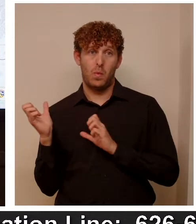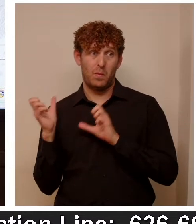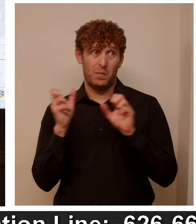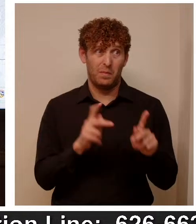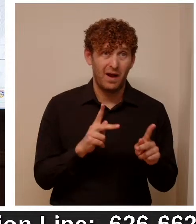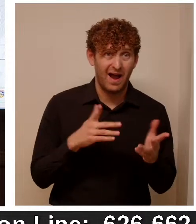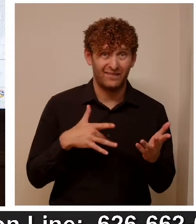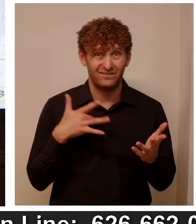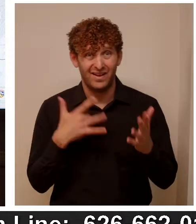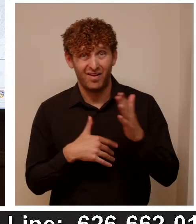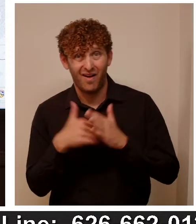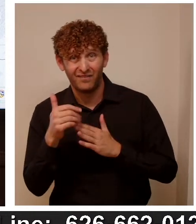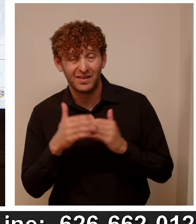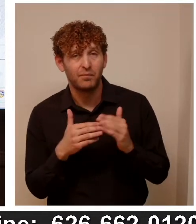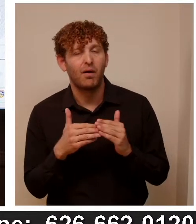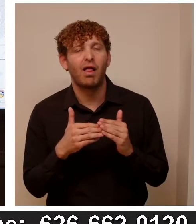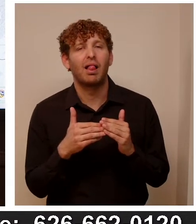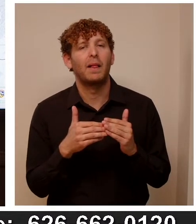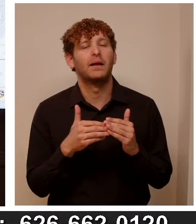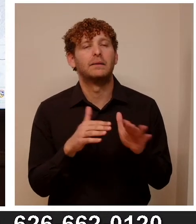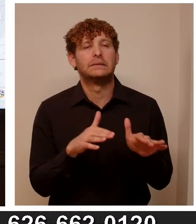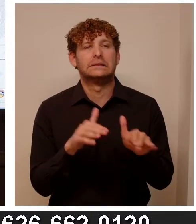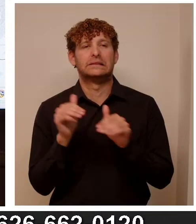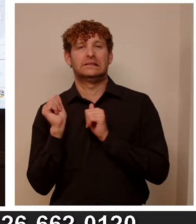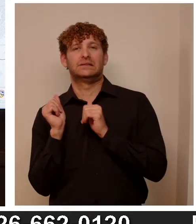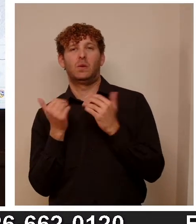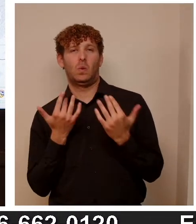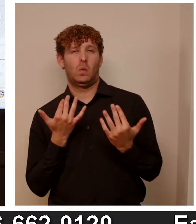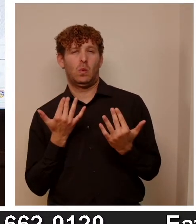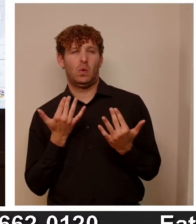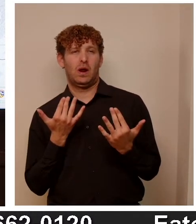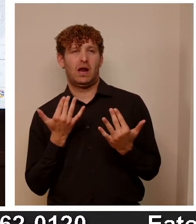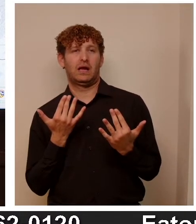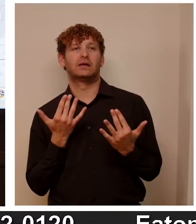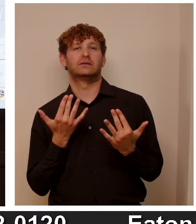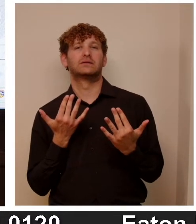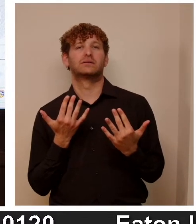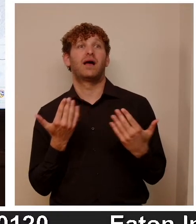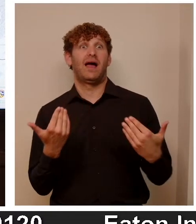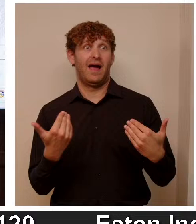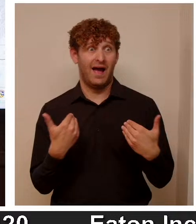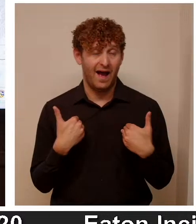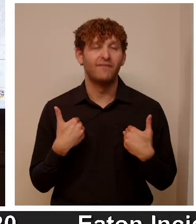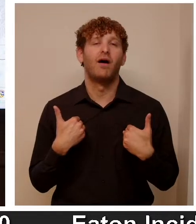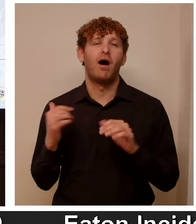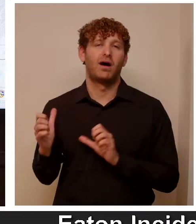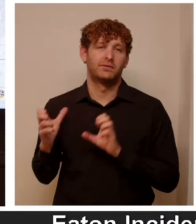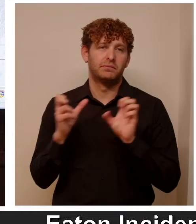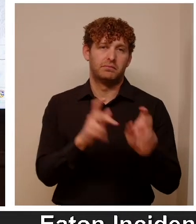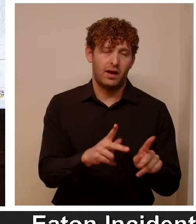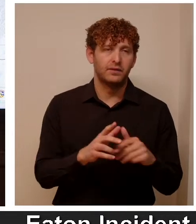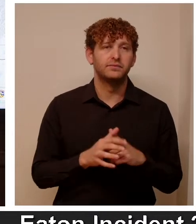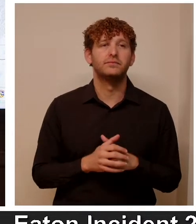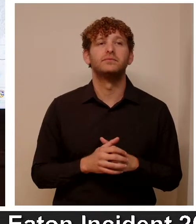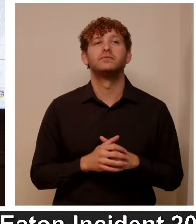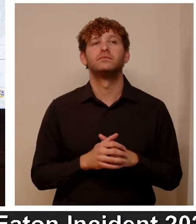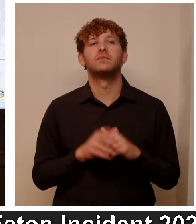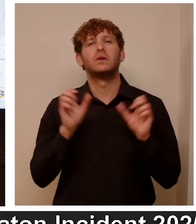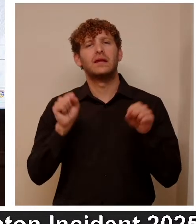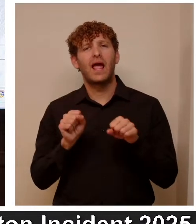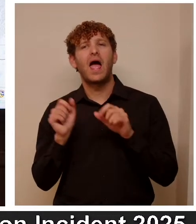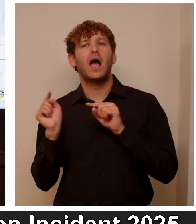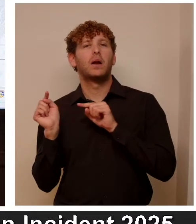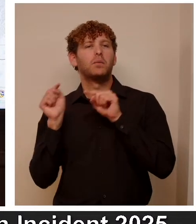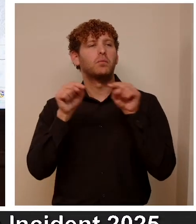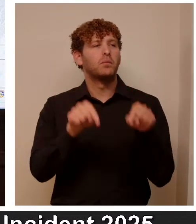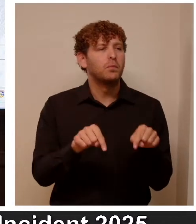stay out until utilities are restored. In that case, please grab medications, valuables,